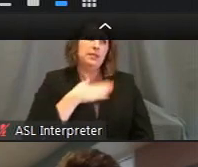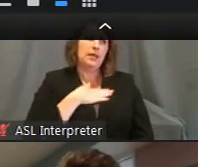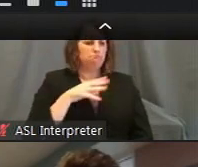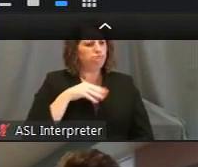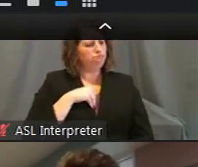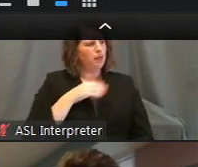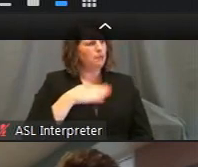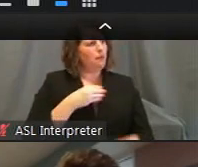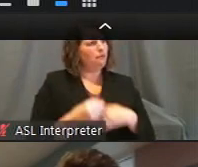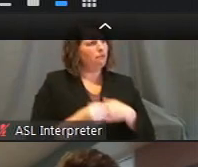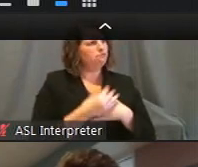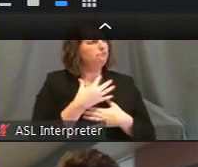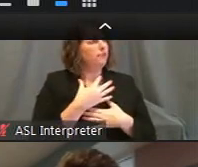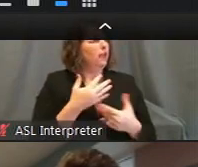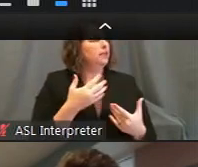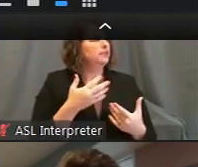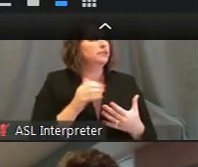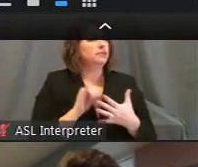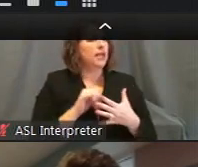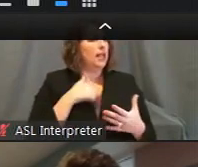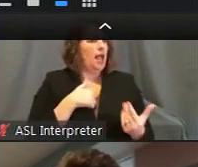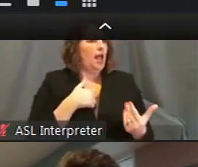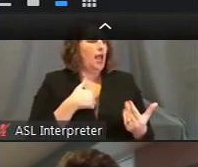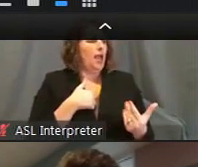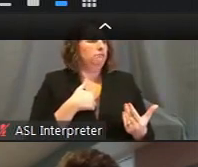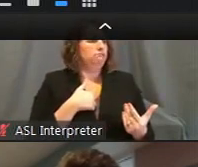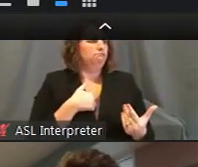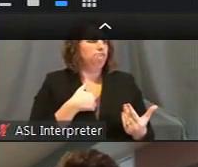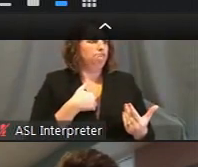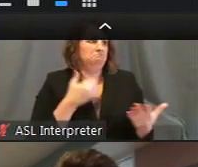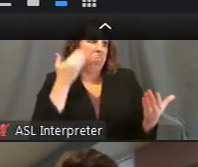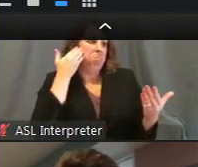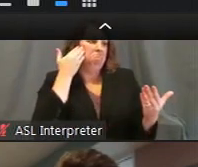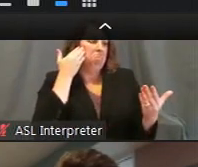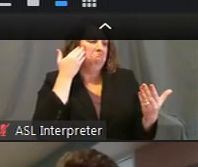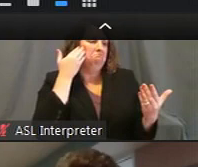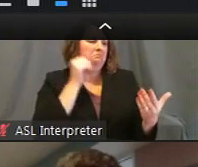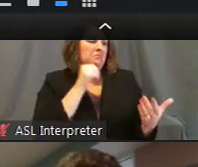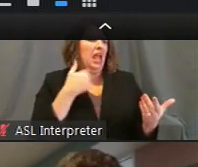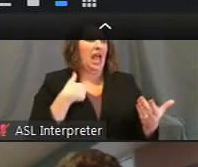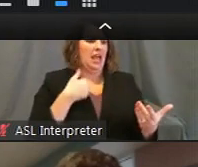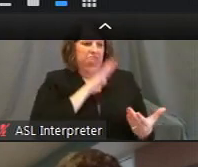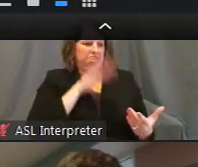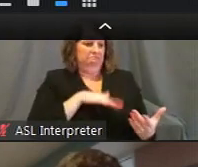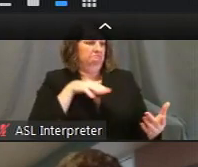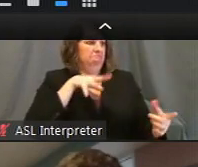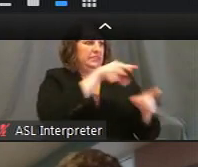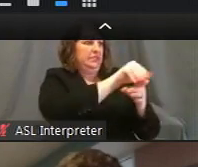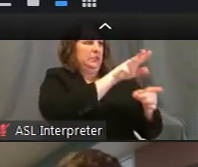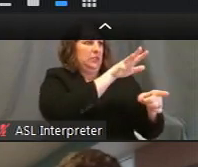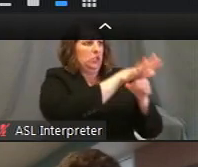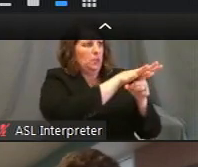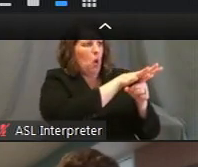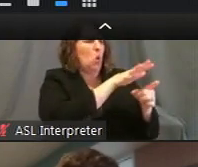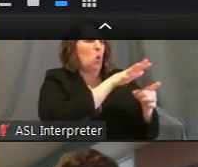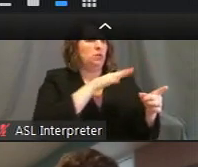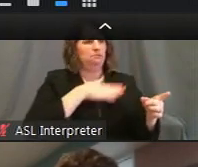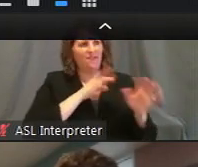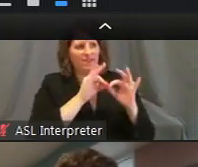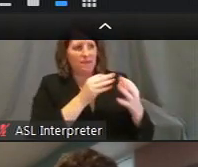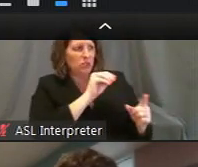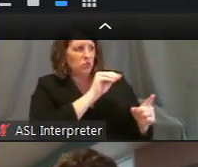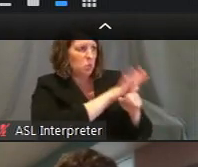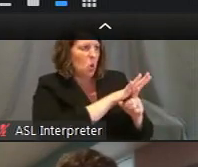people. I'm not aware of having been exposed to COVID-19 or anyone in my family being exposed. No one is symptomatic in my